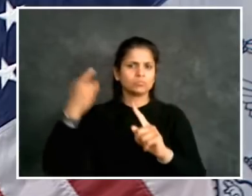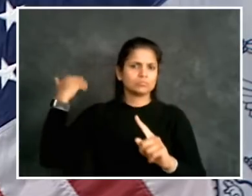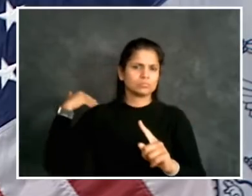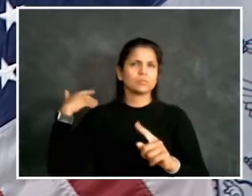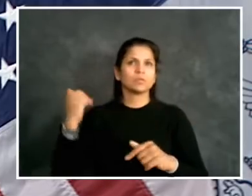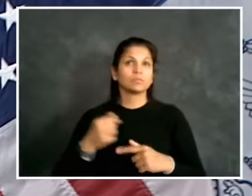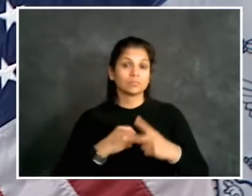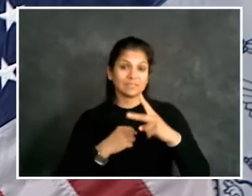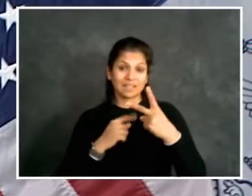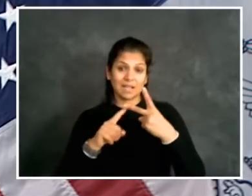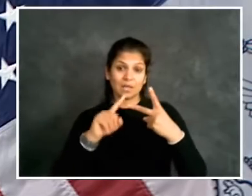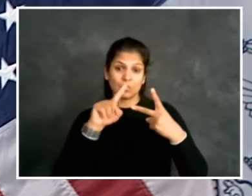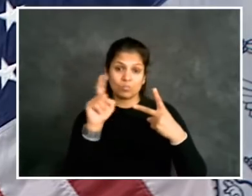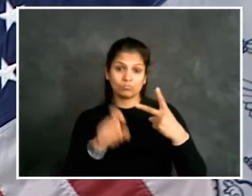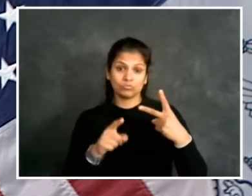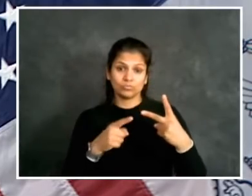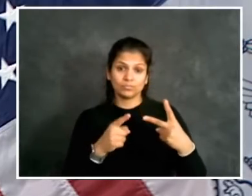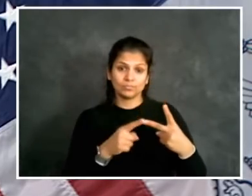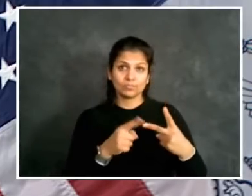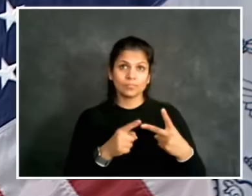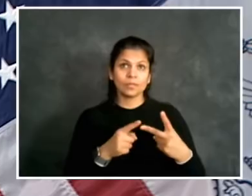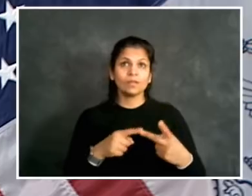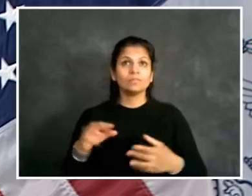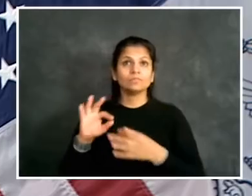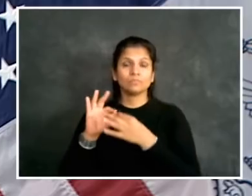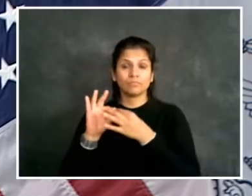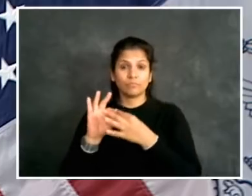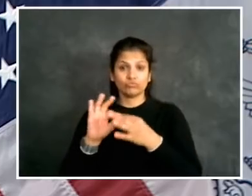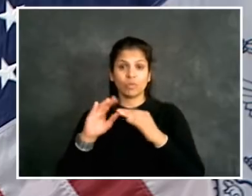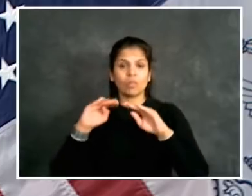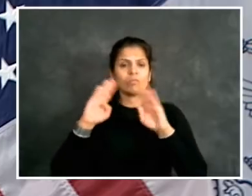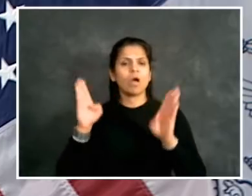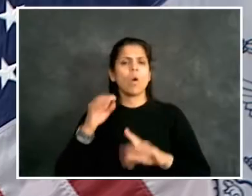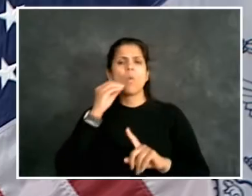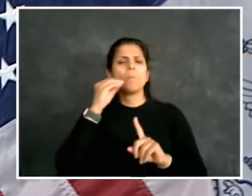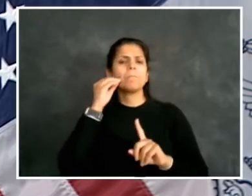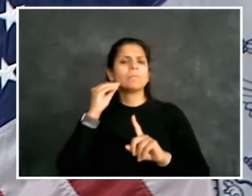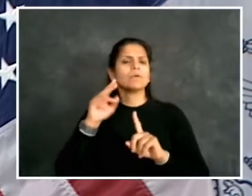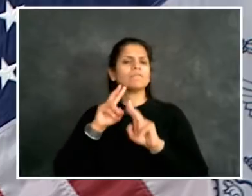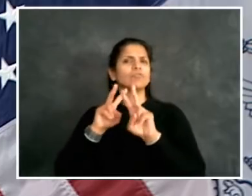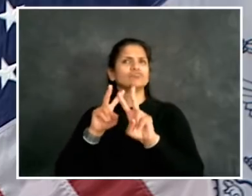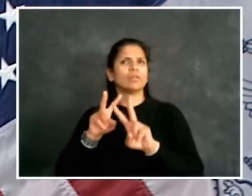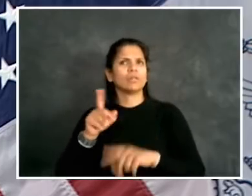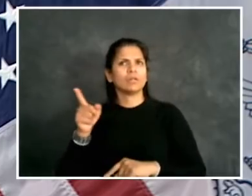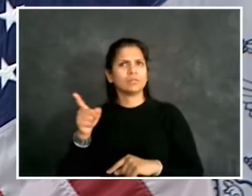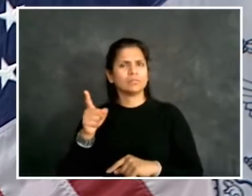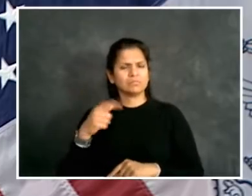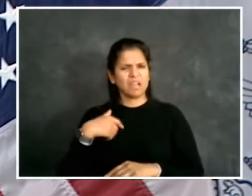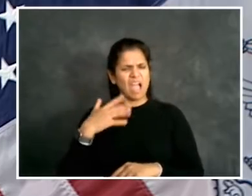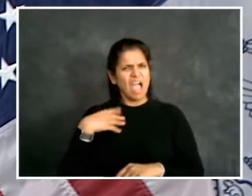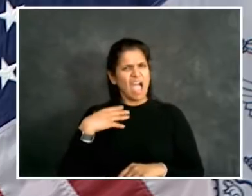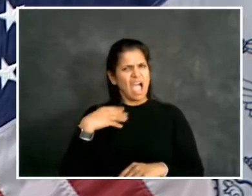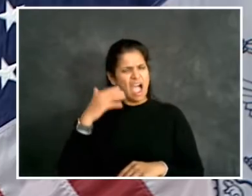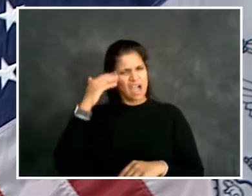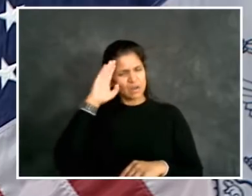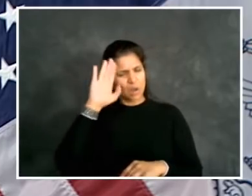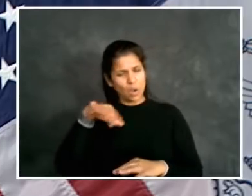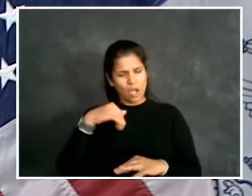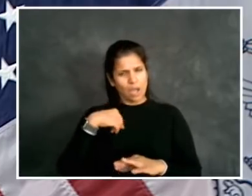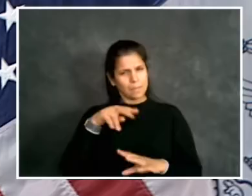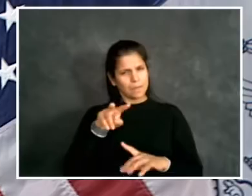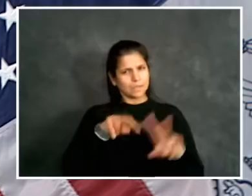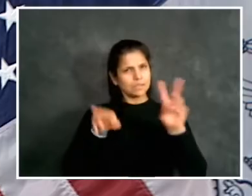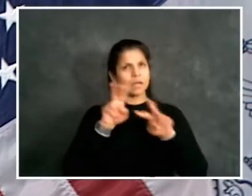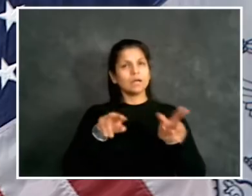cannot give it back to the ME's office. So I'm just curious if there are any circumstances in which a funeral